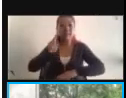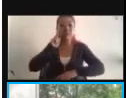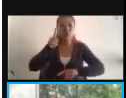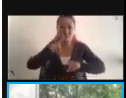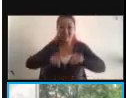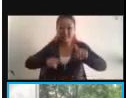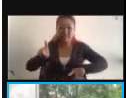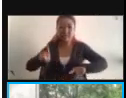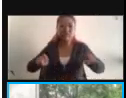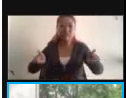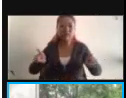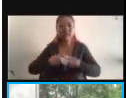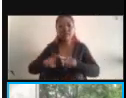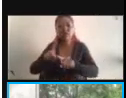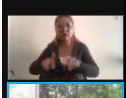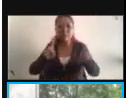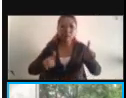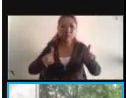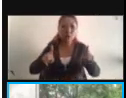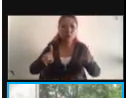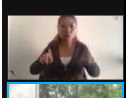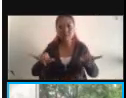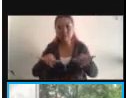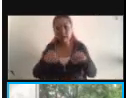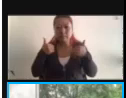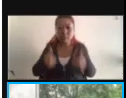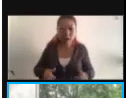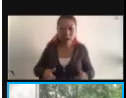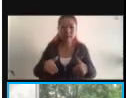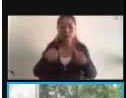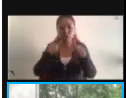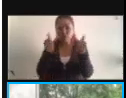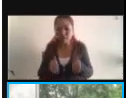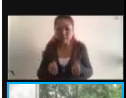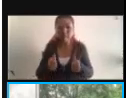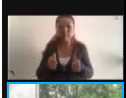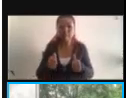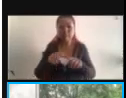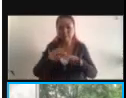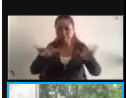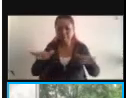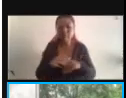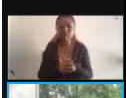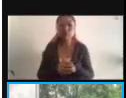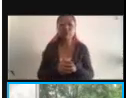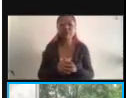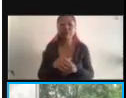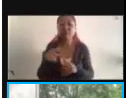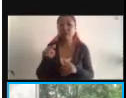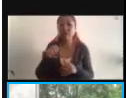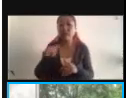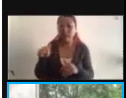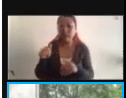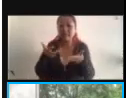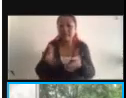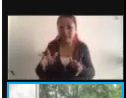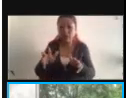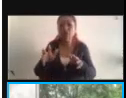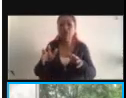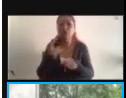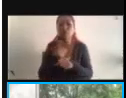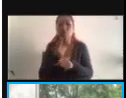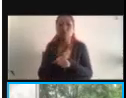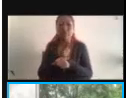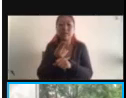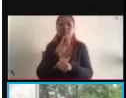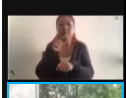of population. And once that was done, NASA was able to conduct functional testing in 3D printed mockups